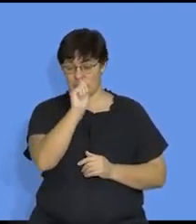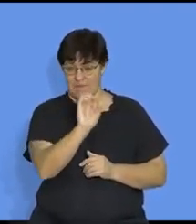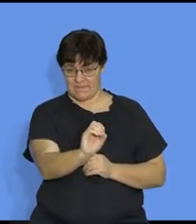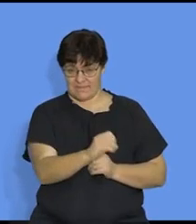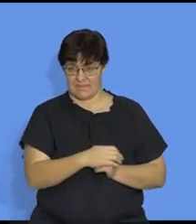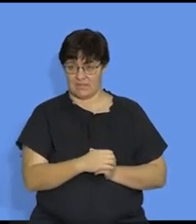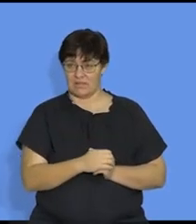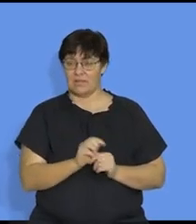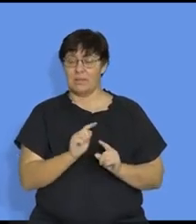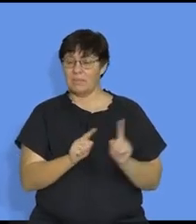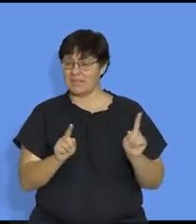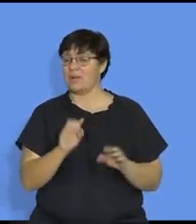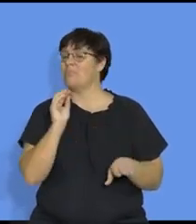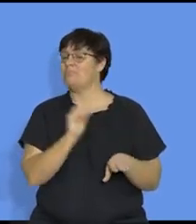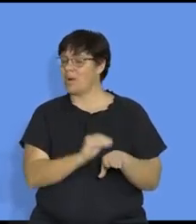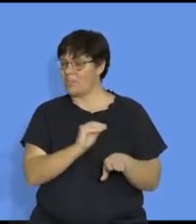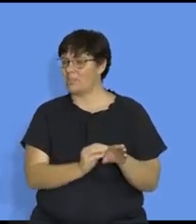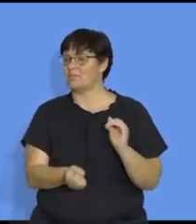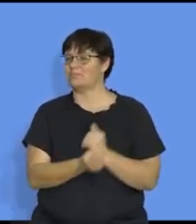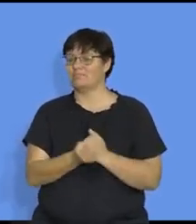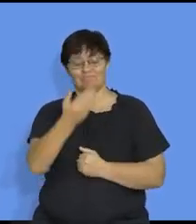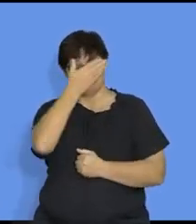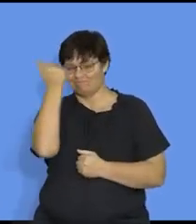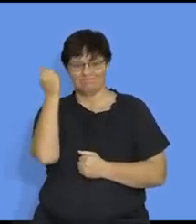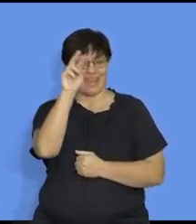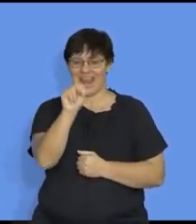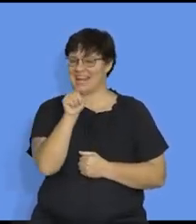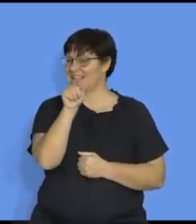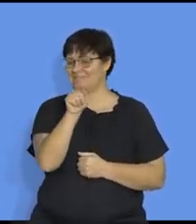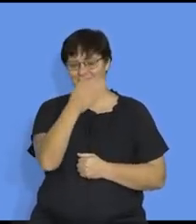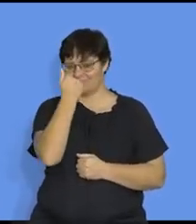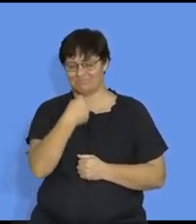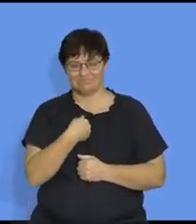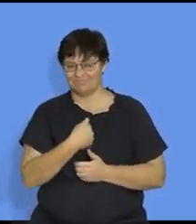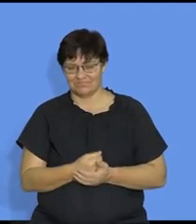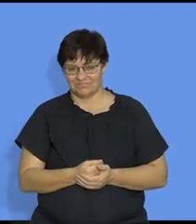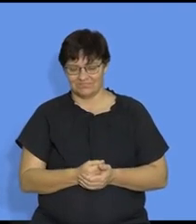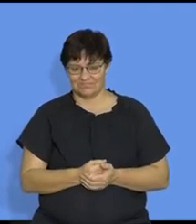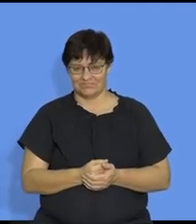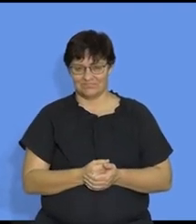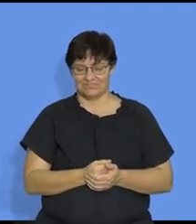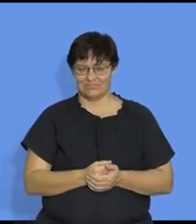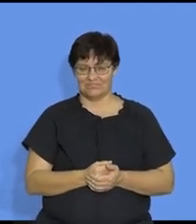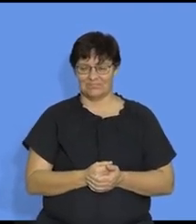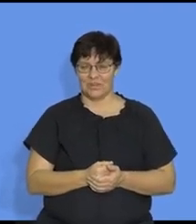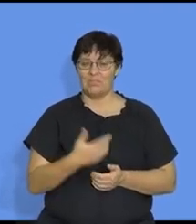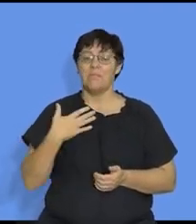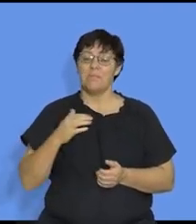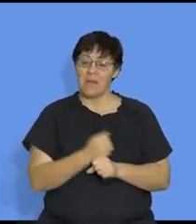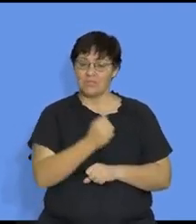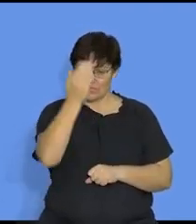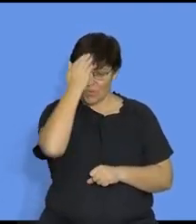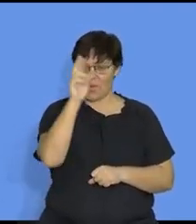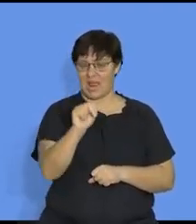term. But an issue is going to come because I don't know what the value of n is yet. And I need to know